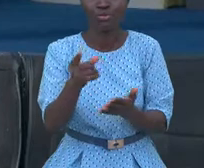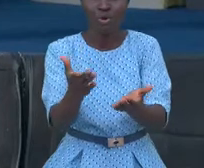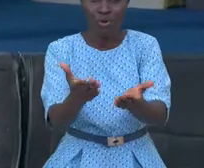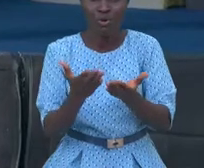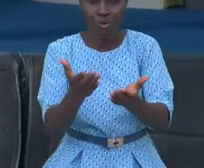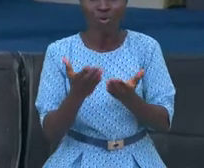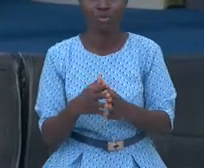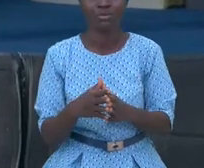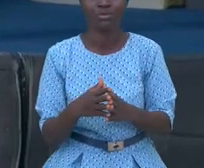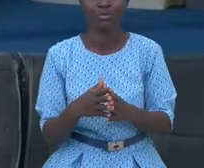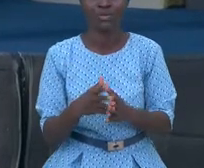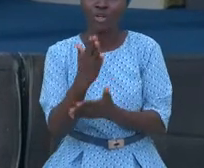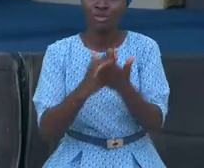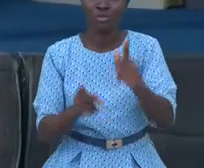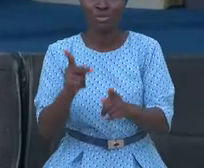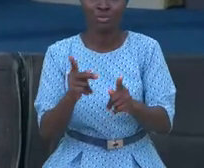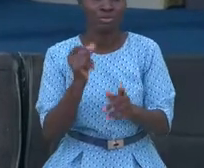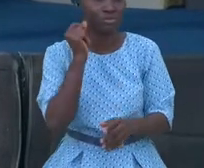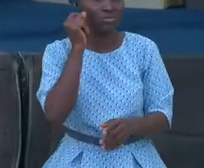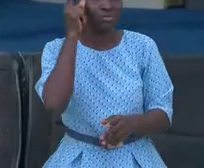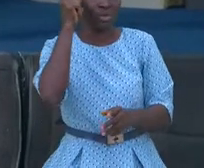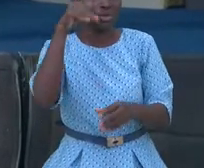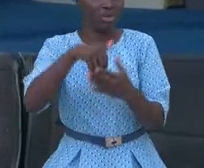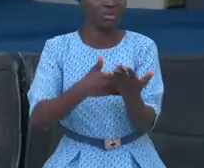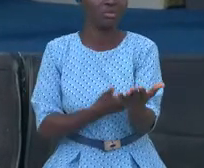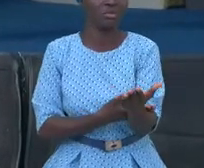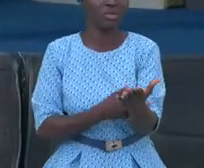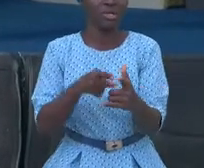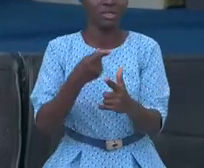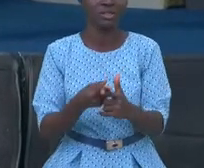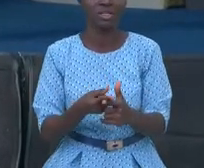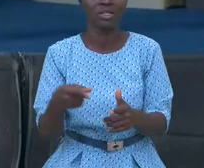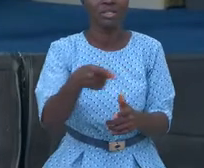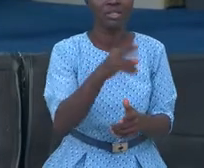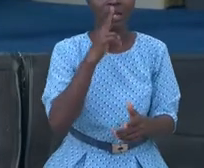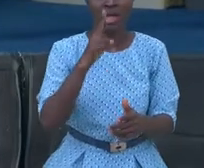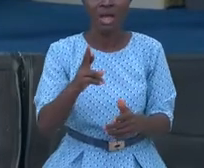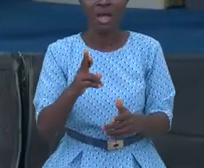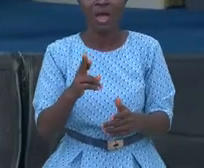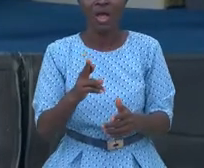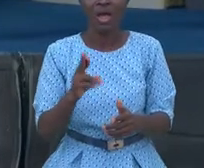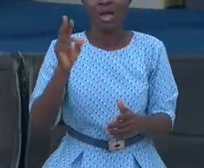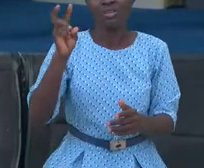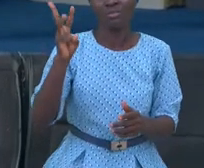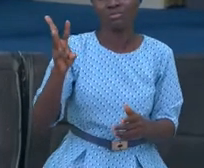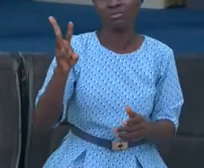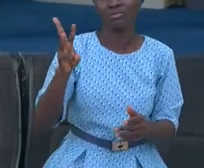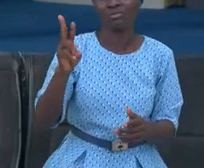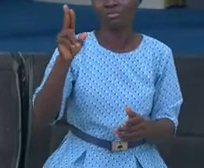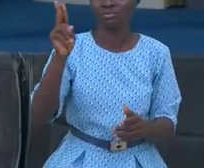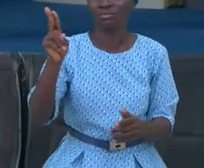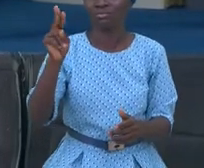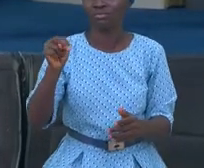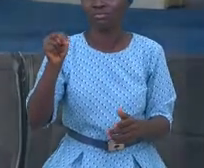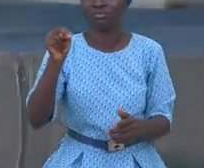there are people, they wake up early in the morning and they yawning. They don't yearn. Why? All